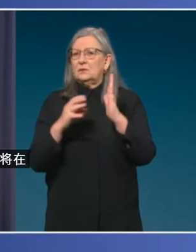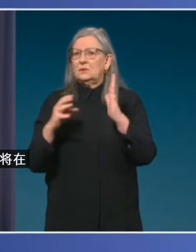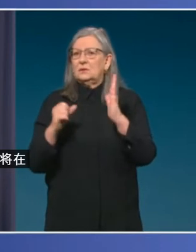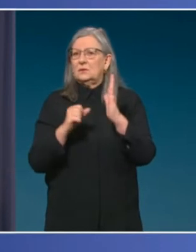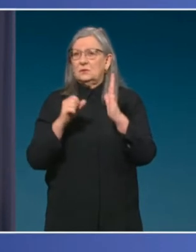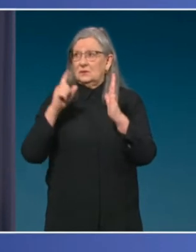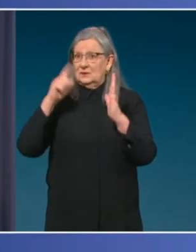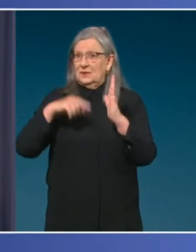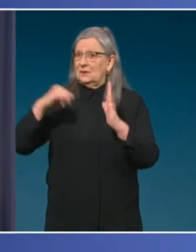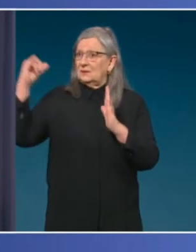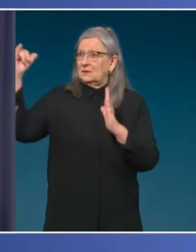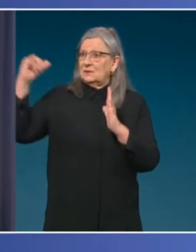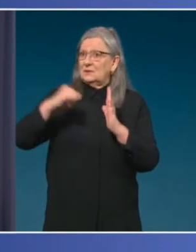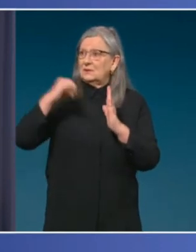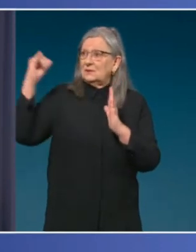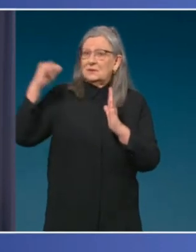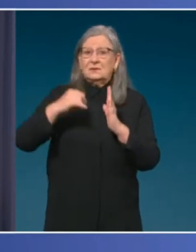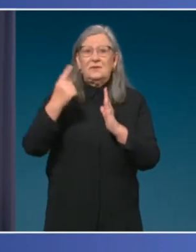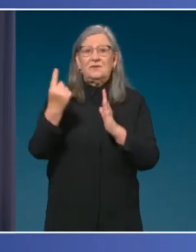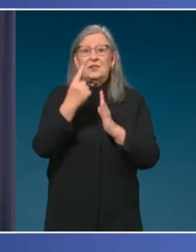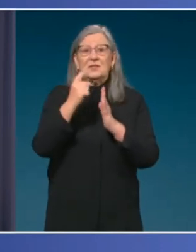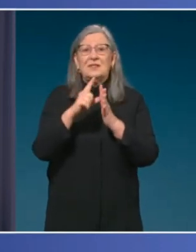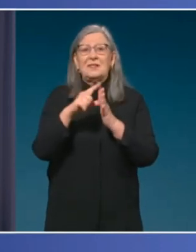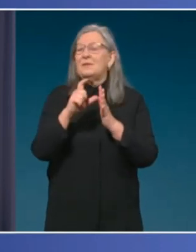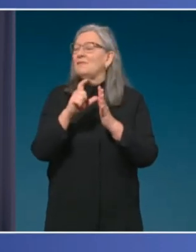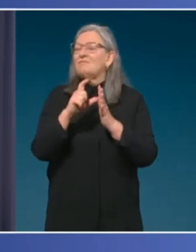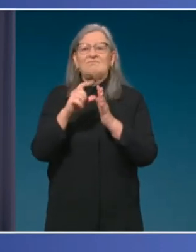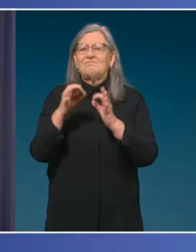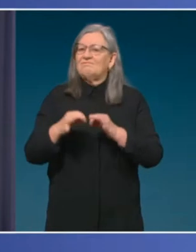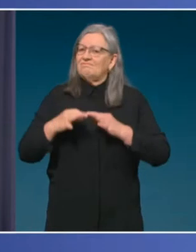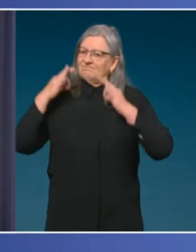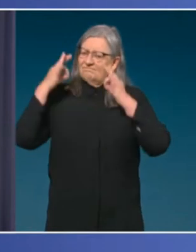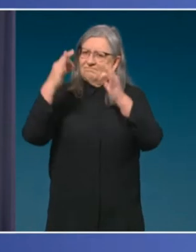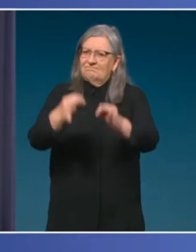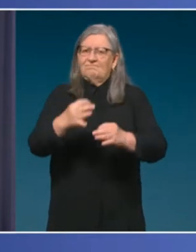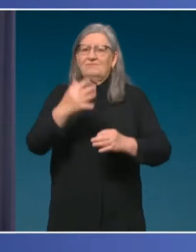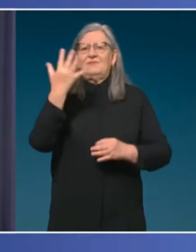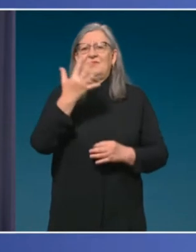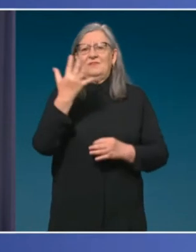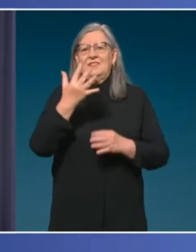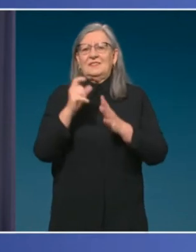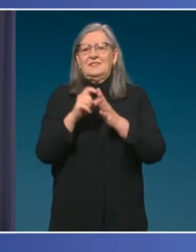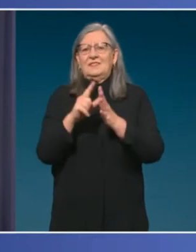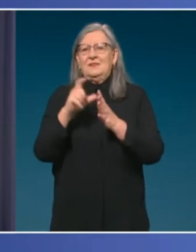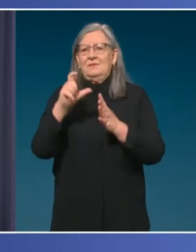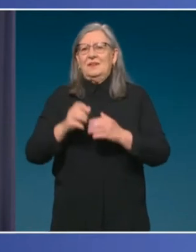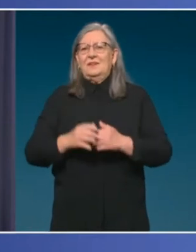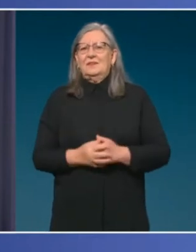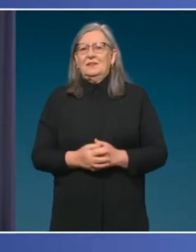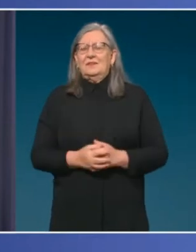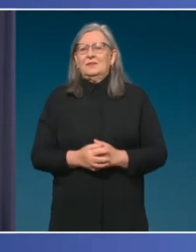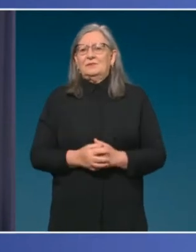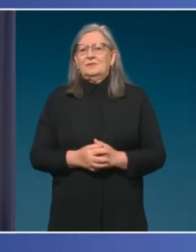December. In particular, those arrivals with regards to the